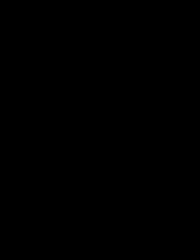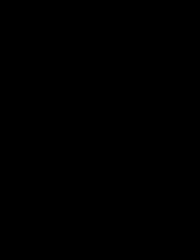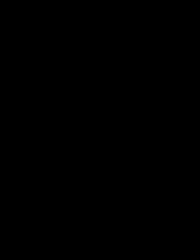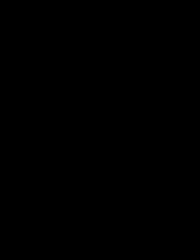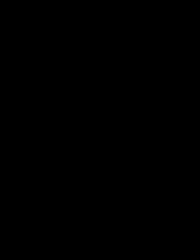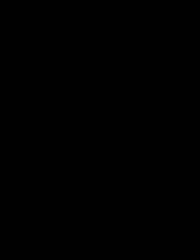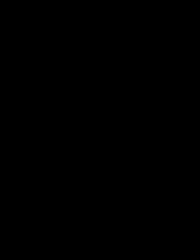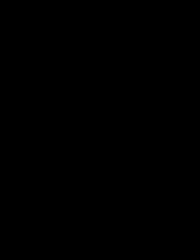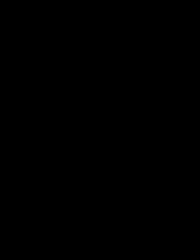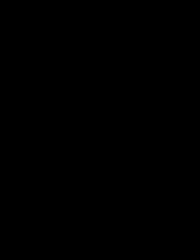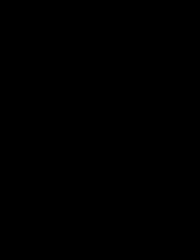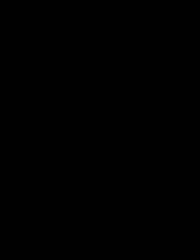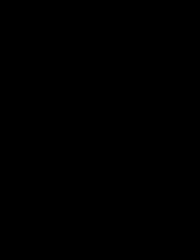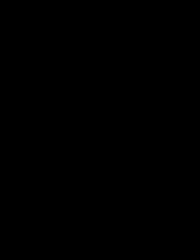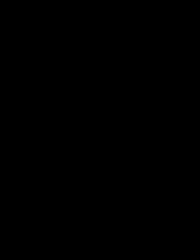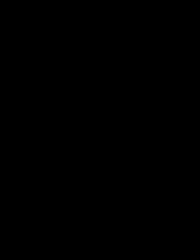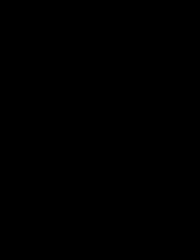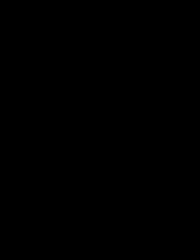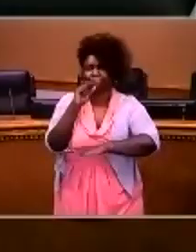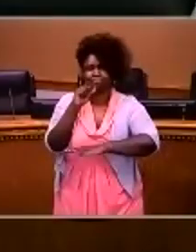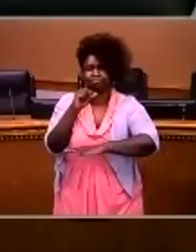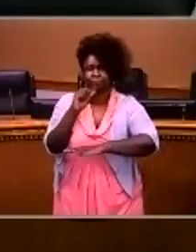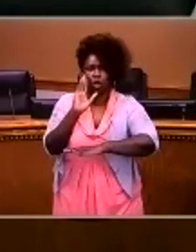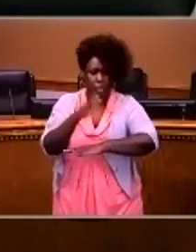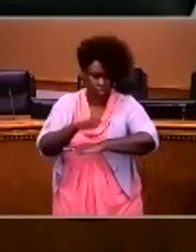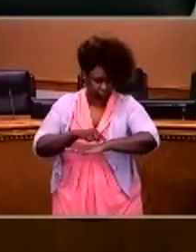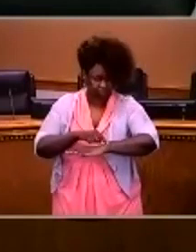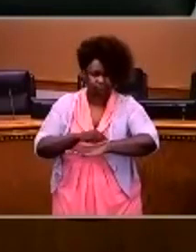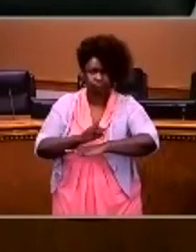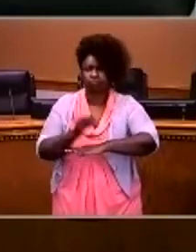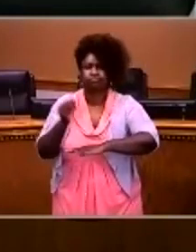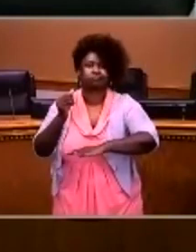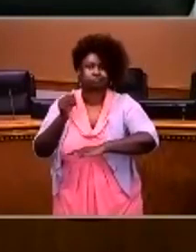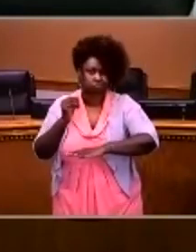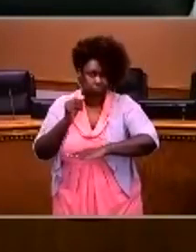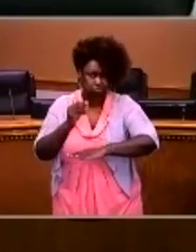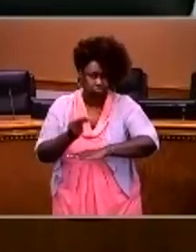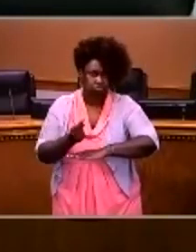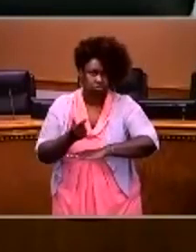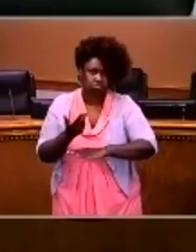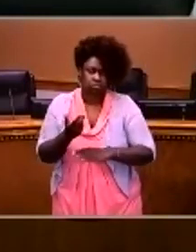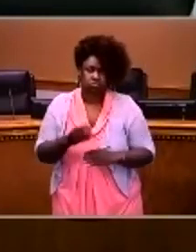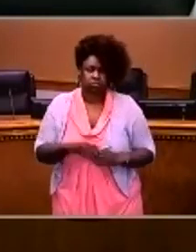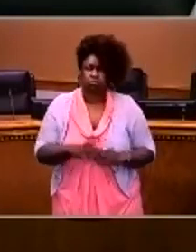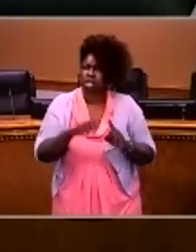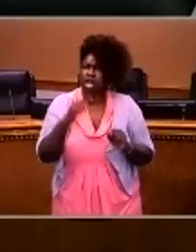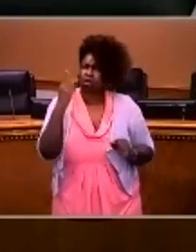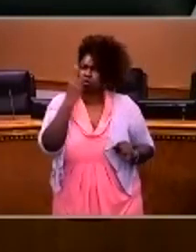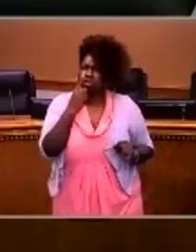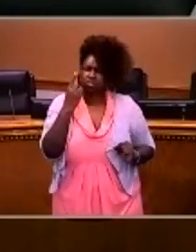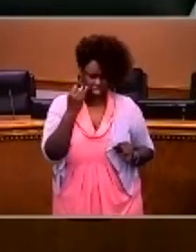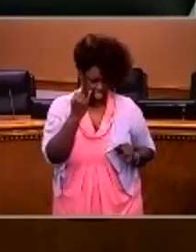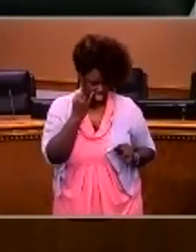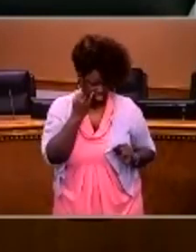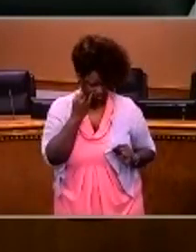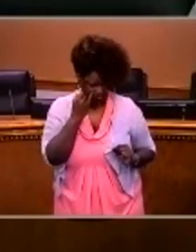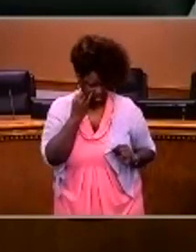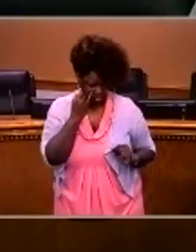there go ahead. Sorry. Clayton, I'm wondering if some of that stems from the testing site being